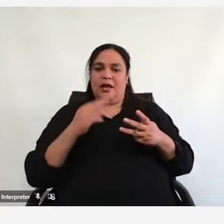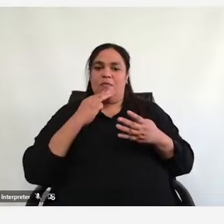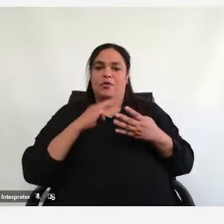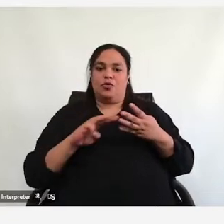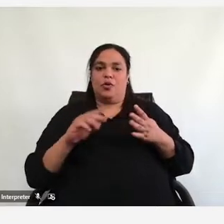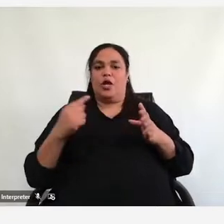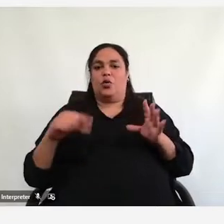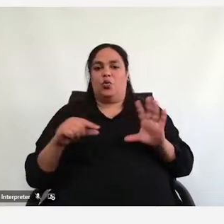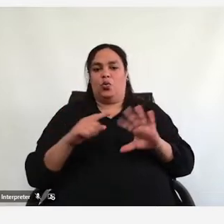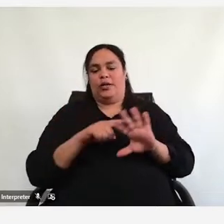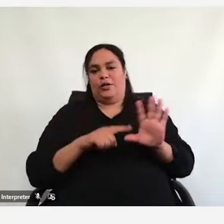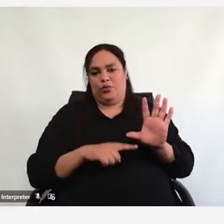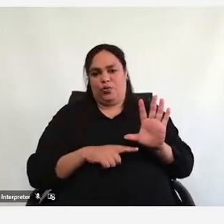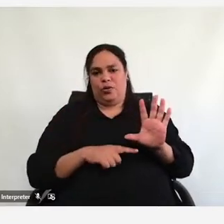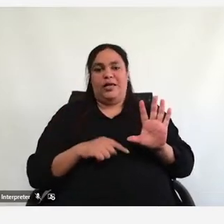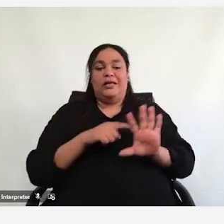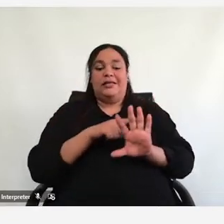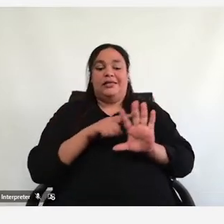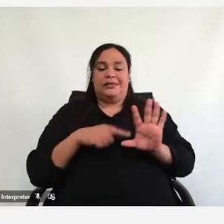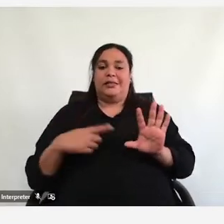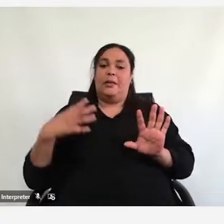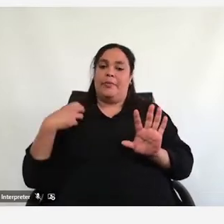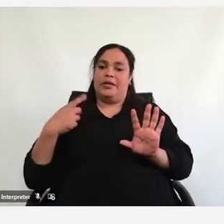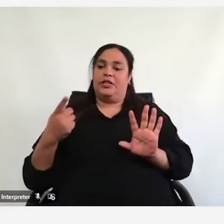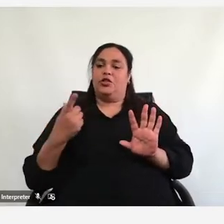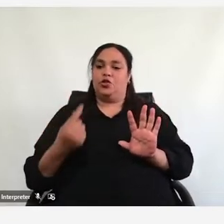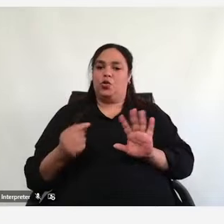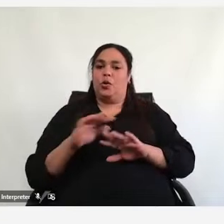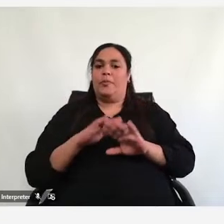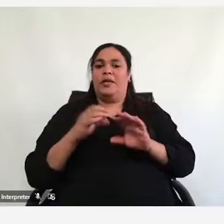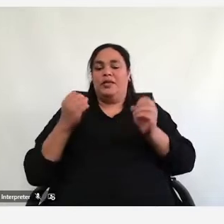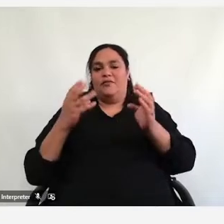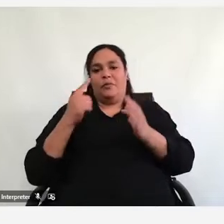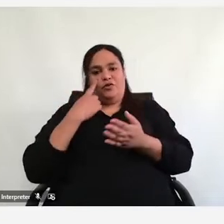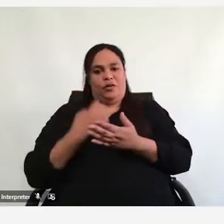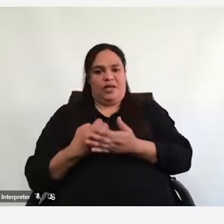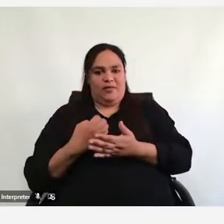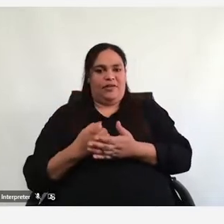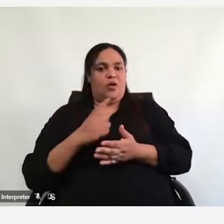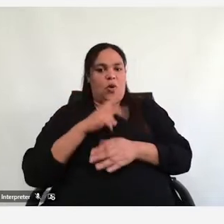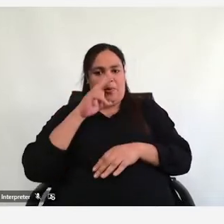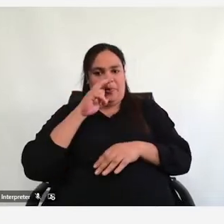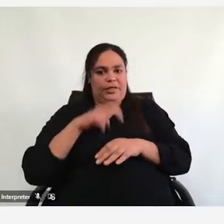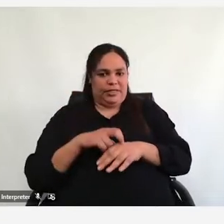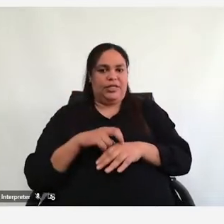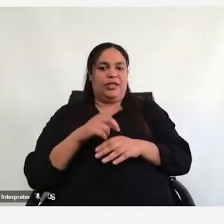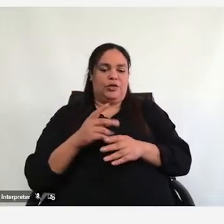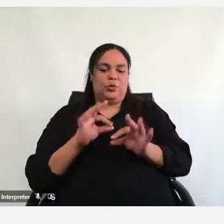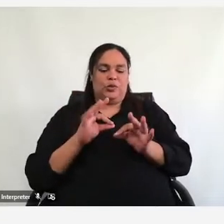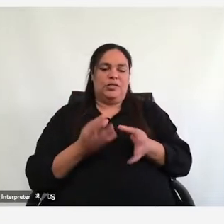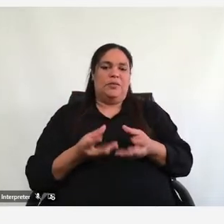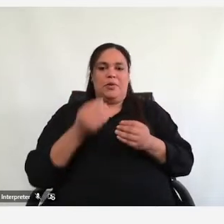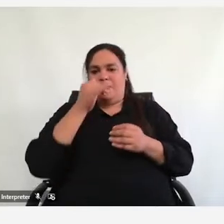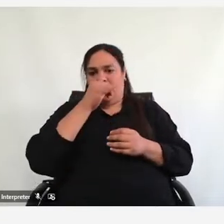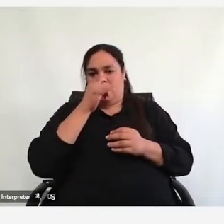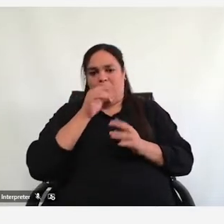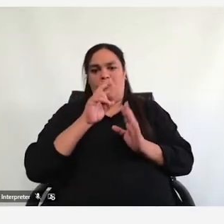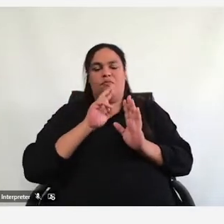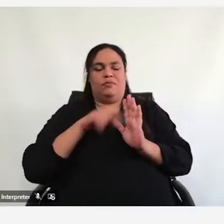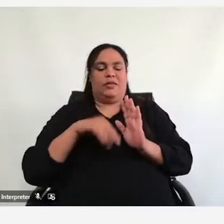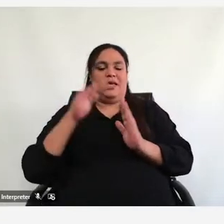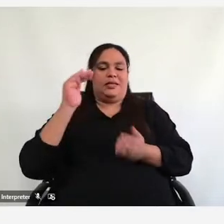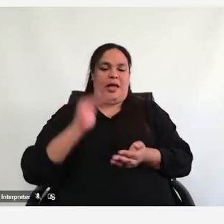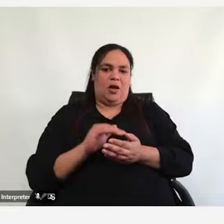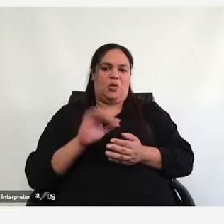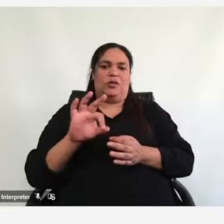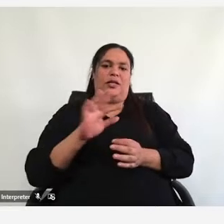and Gugulethu. And this the minister is doing based on data and evidence, because we need to be able to get the crime statistics down in